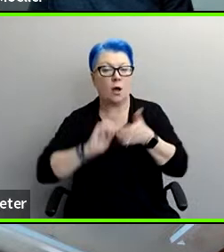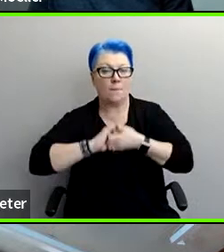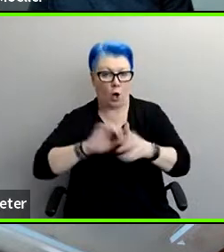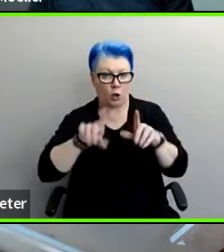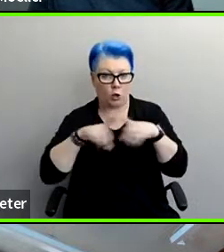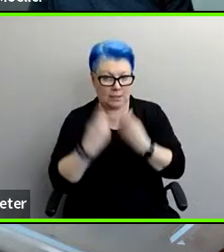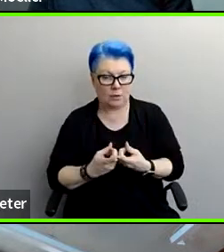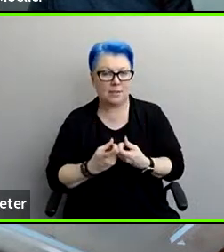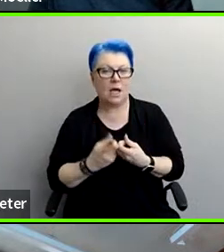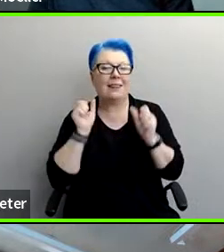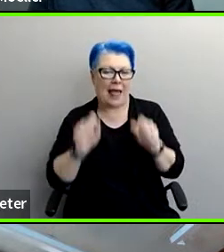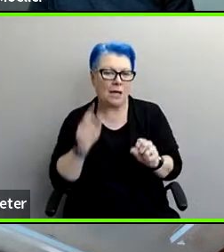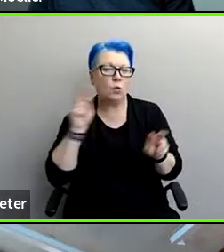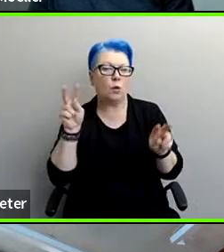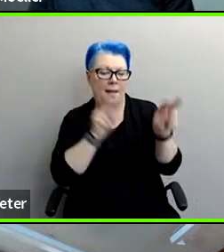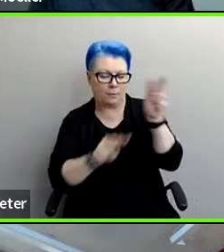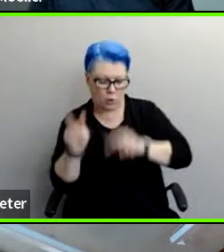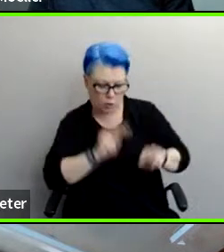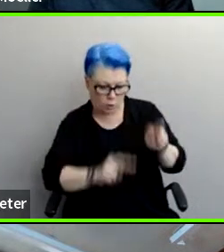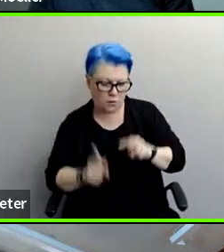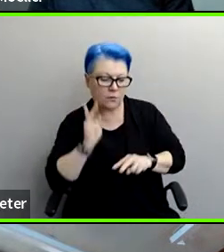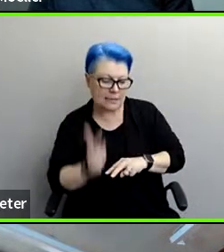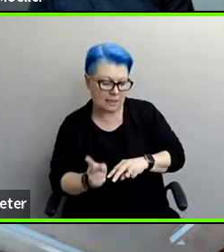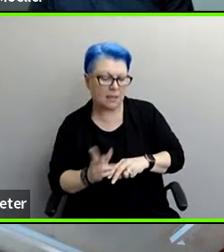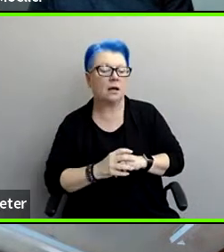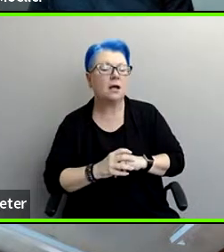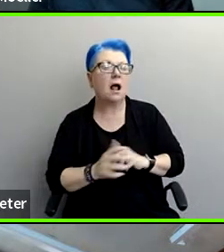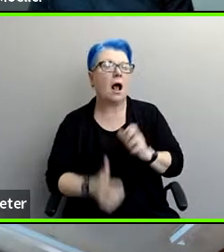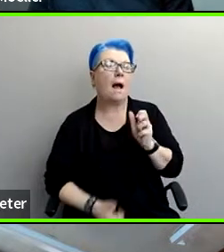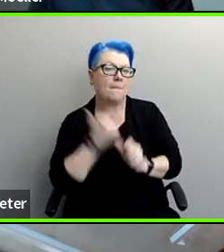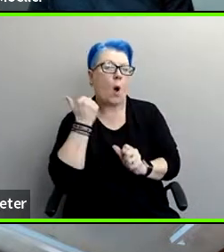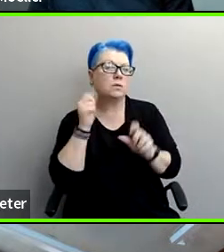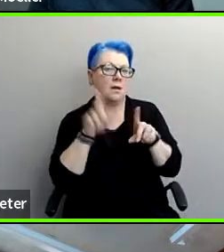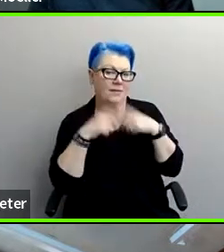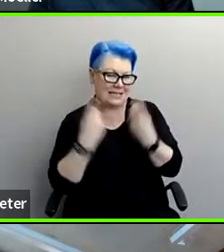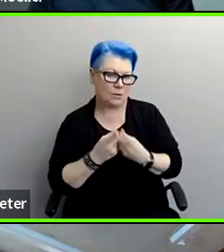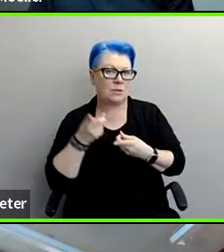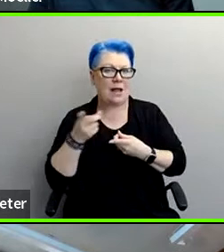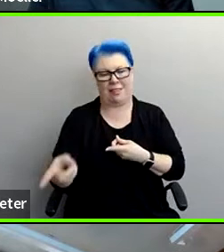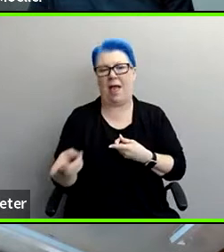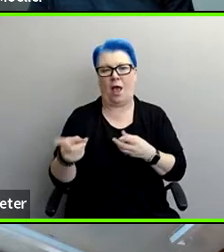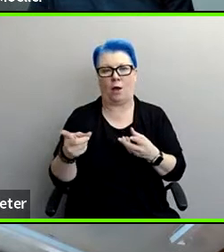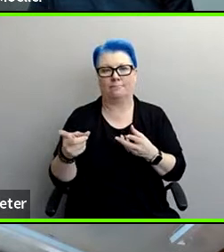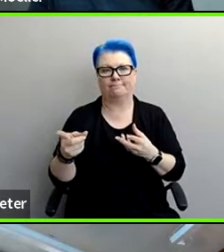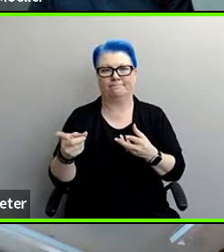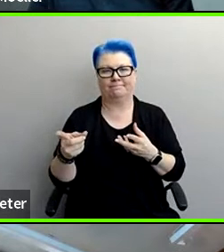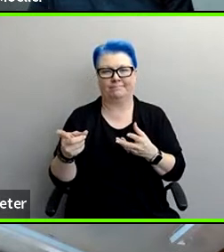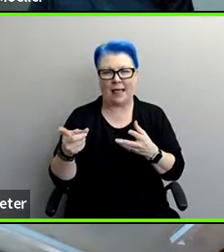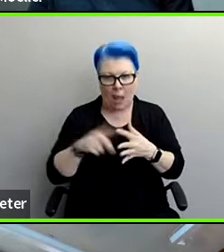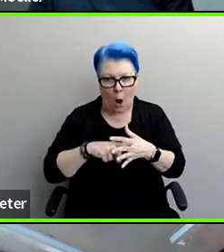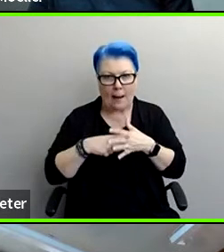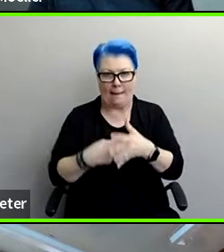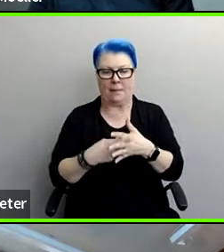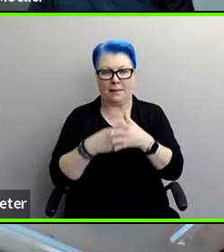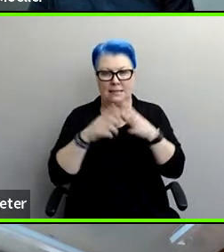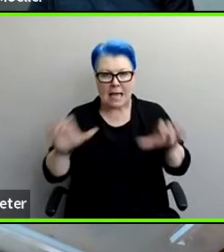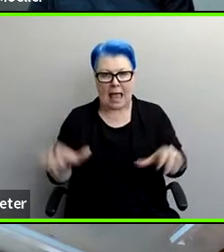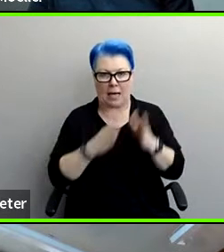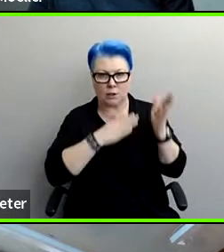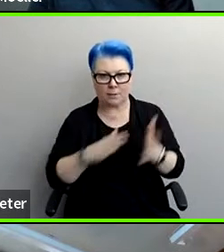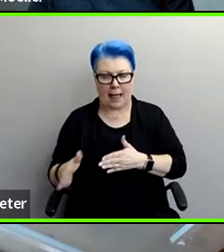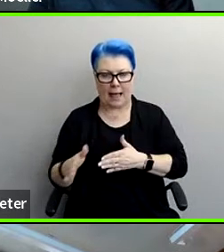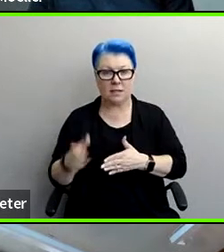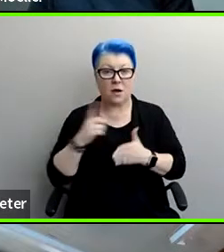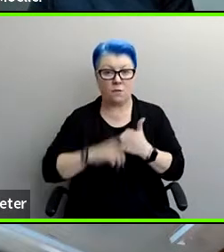those ones, that the majority of the districts are implementing action plans. Now, it's an action plan for what